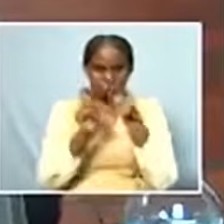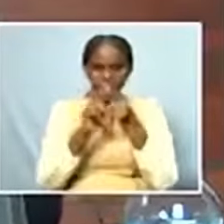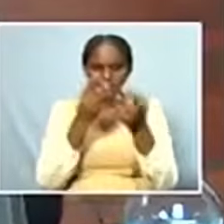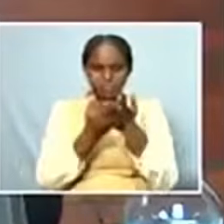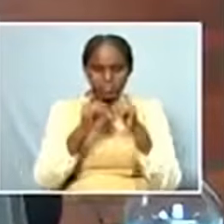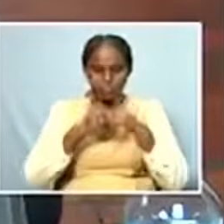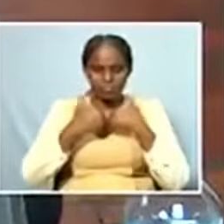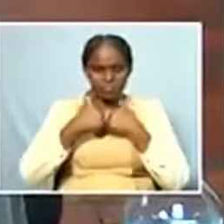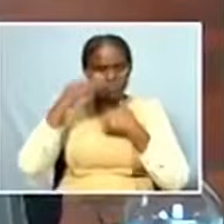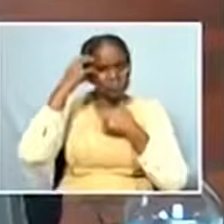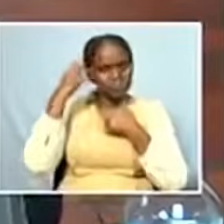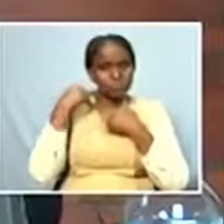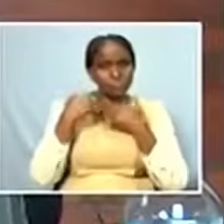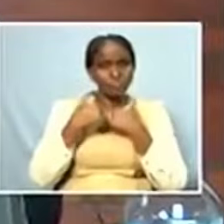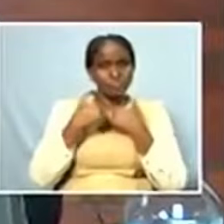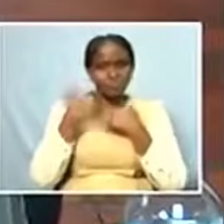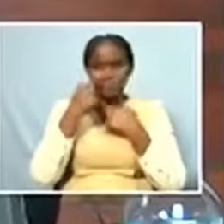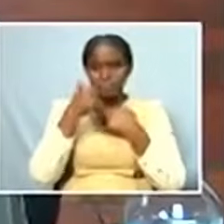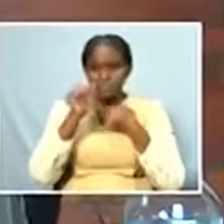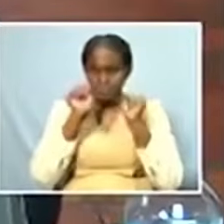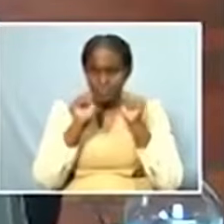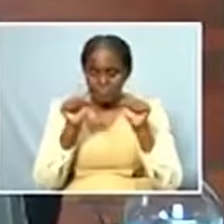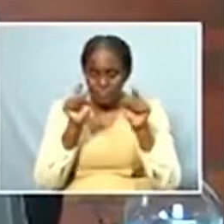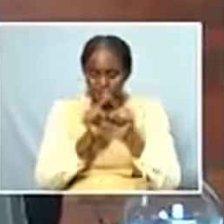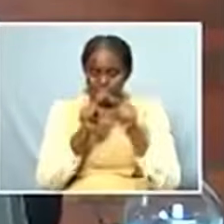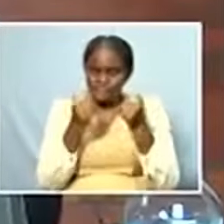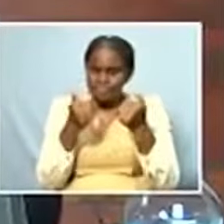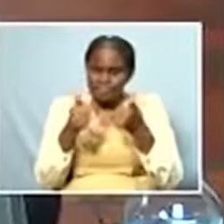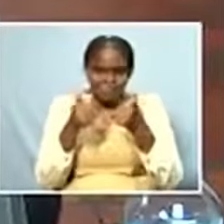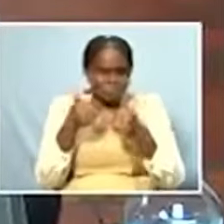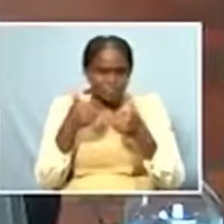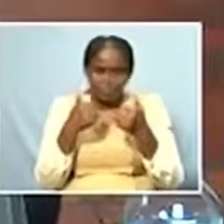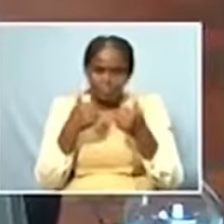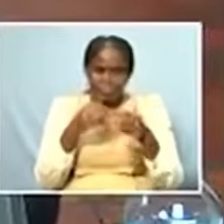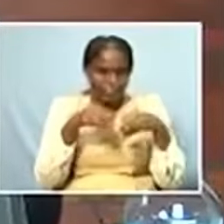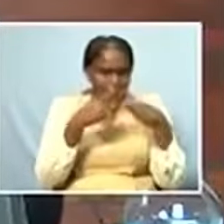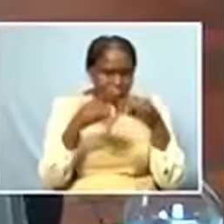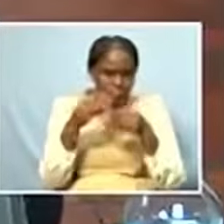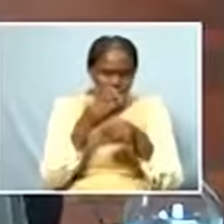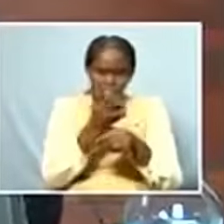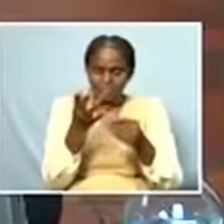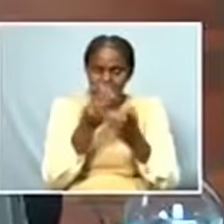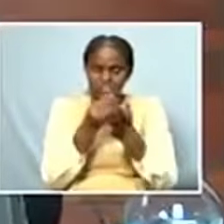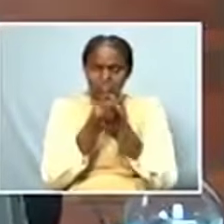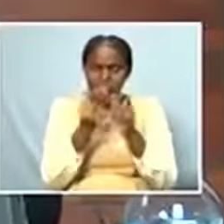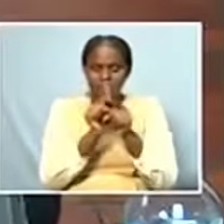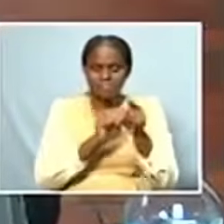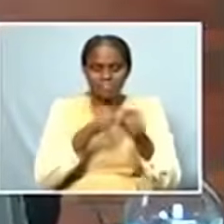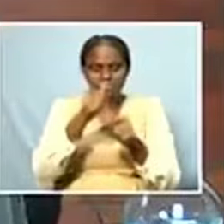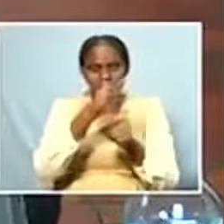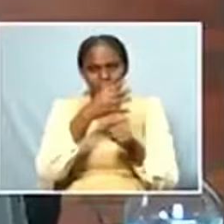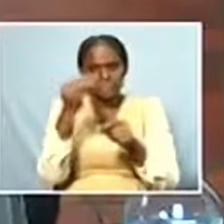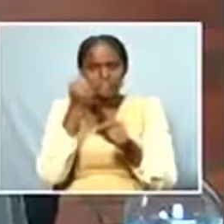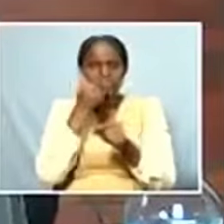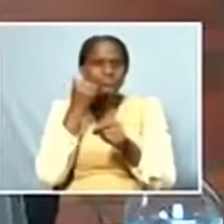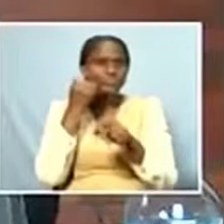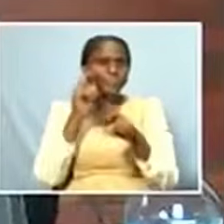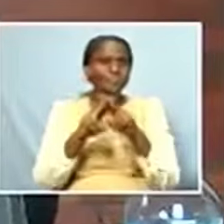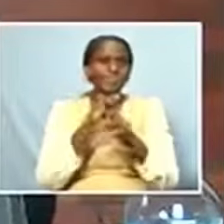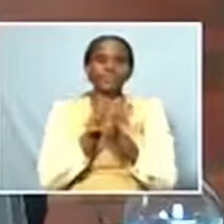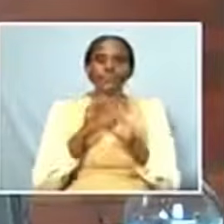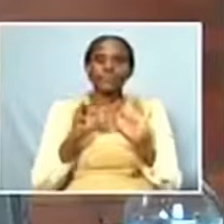have officers who can willingly give out this money and they go home and sit